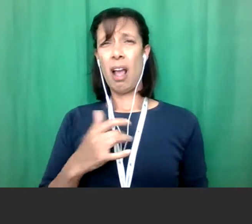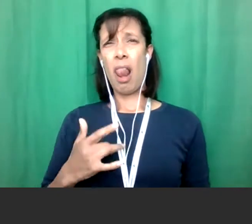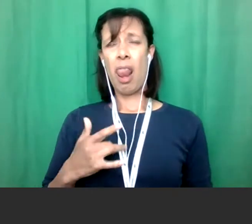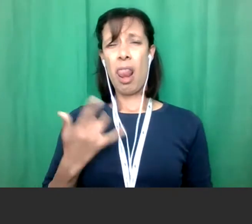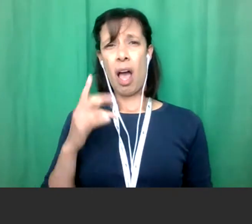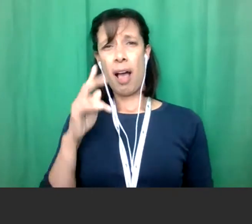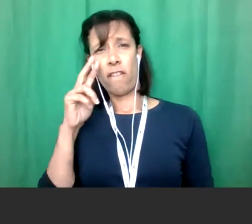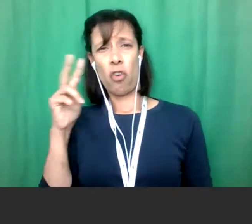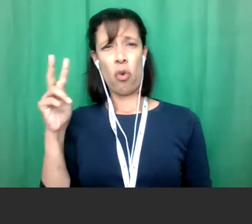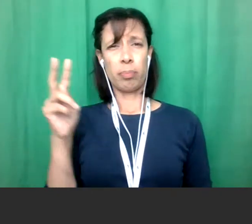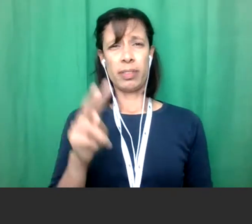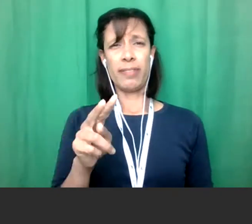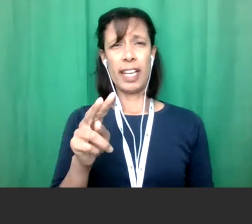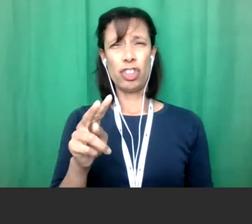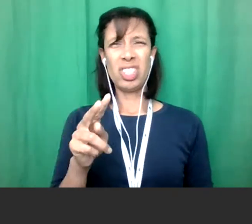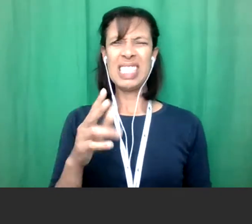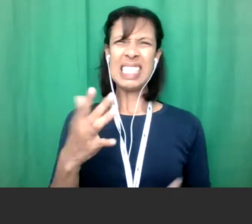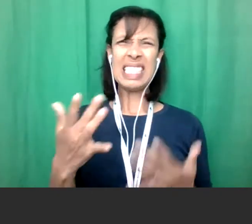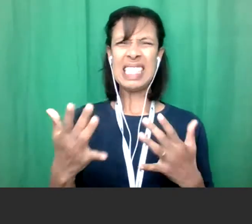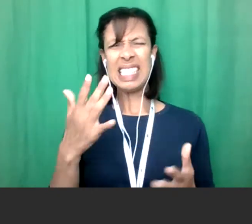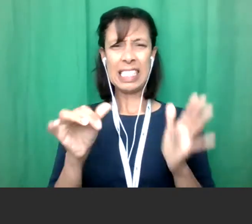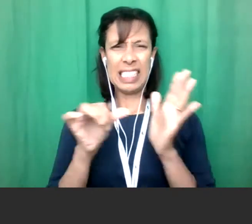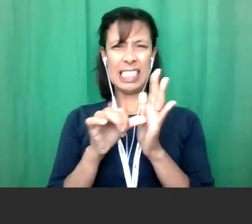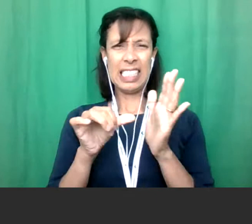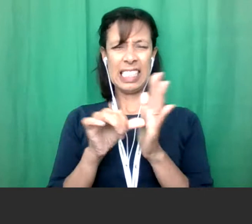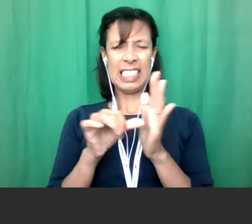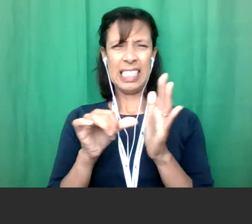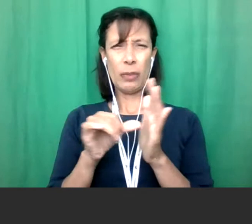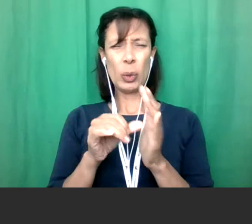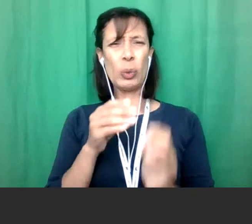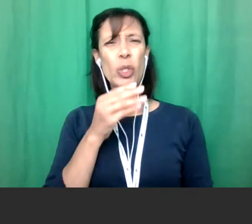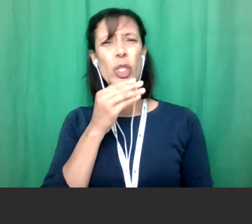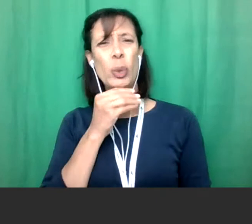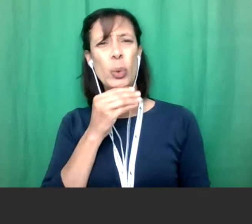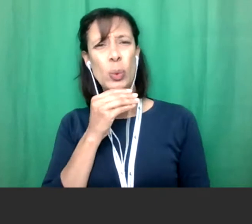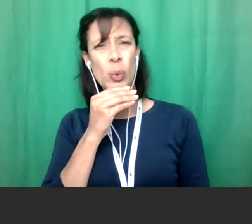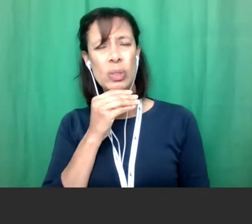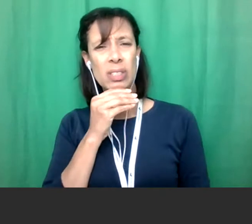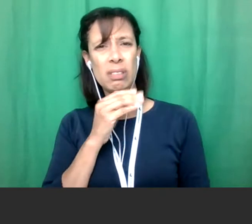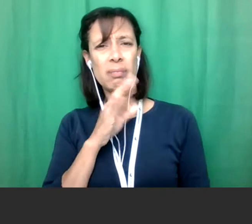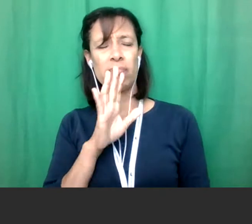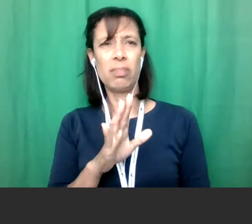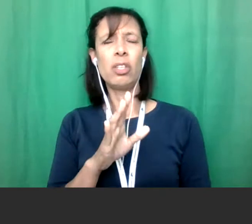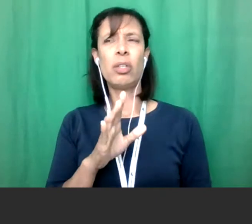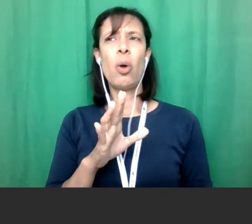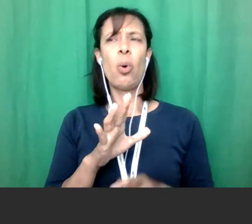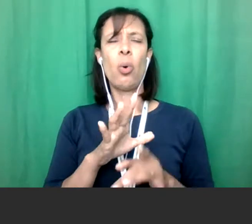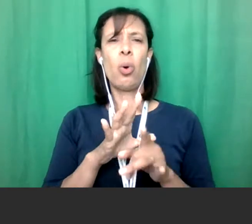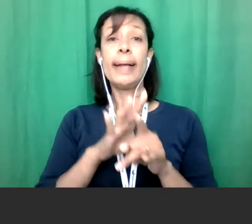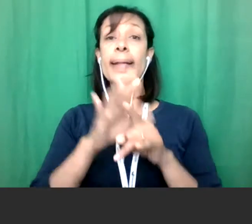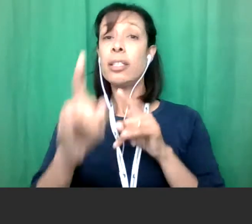this kind of research. I think what I'll emphasise particularly next week is how